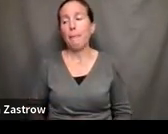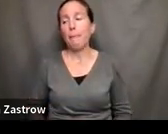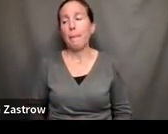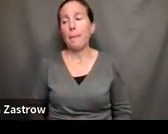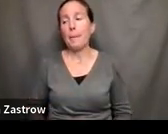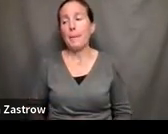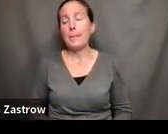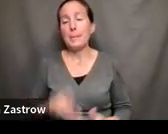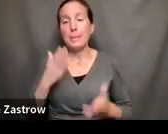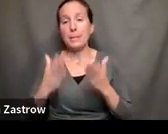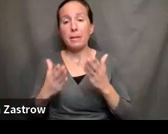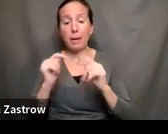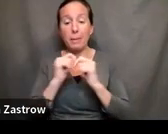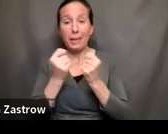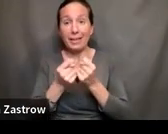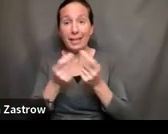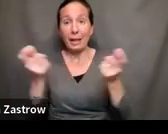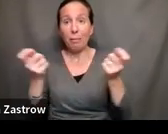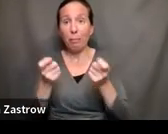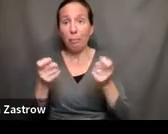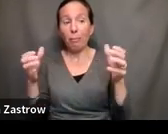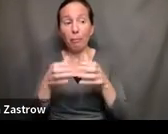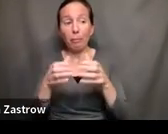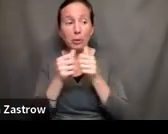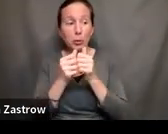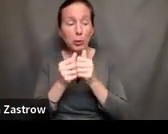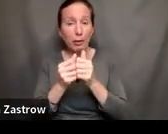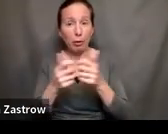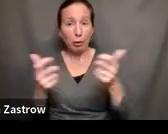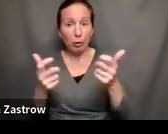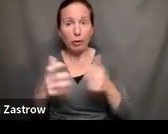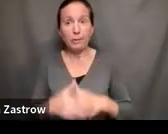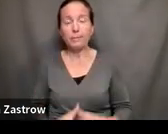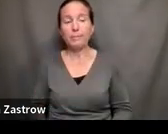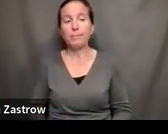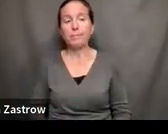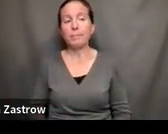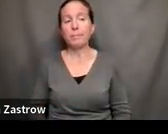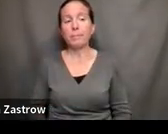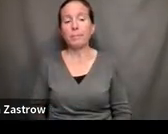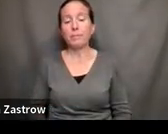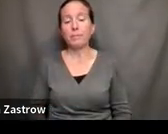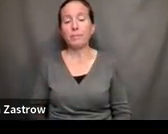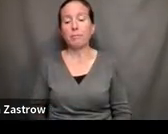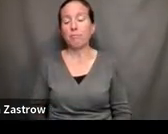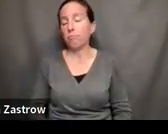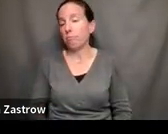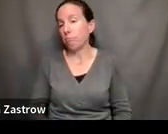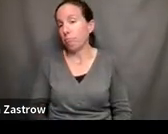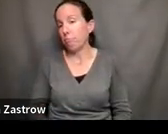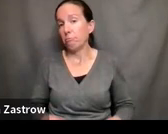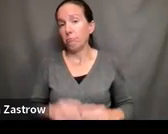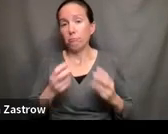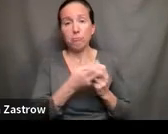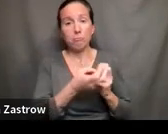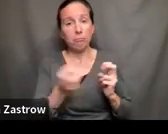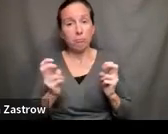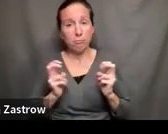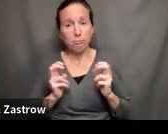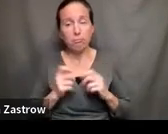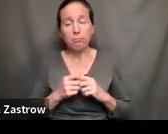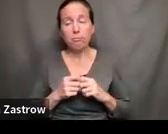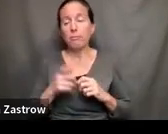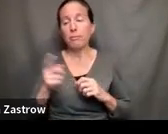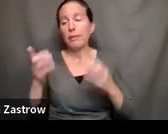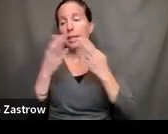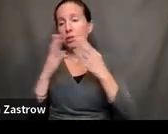bring a little team together, right? Maybe have a little sit down with the gen ed teacher, the, I